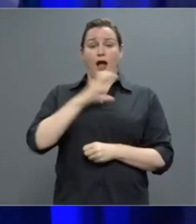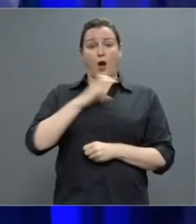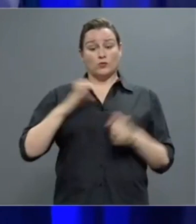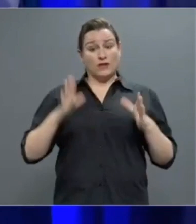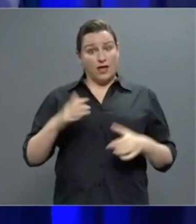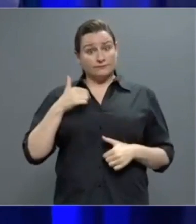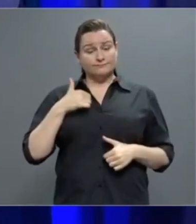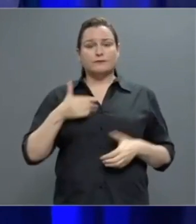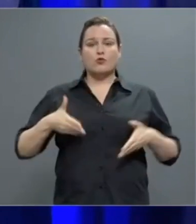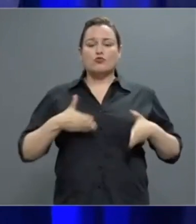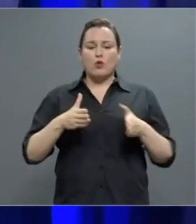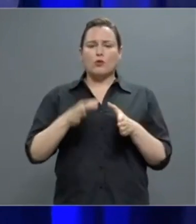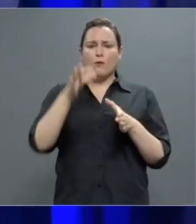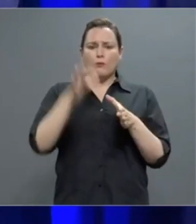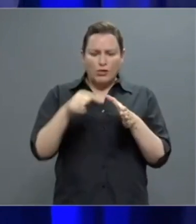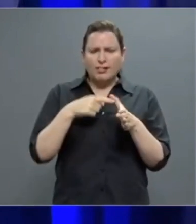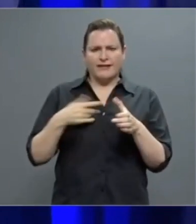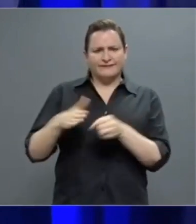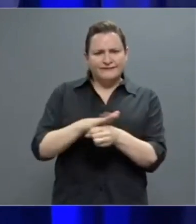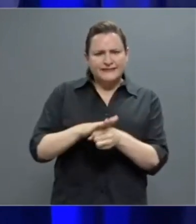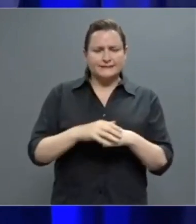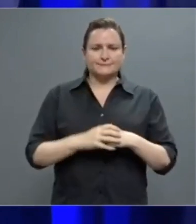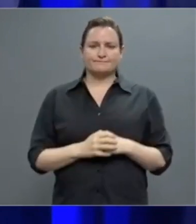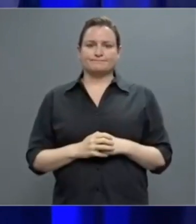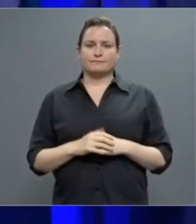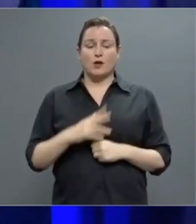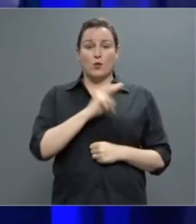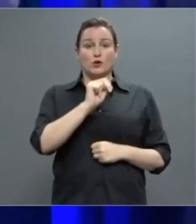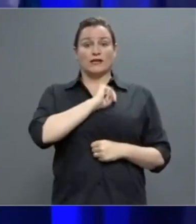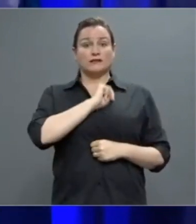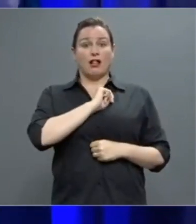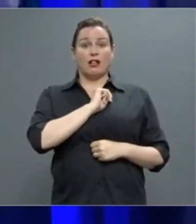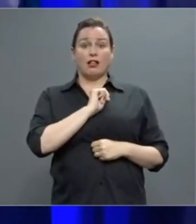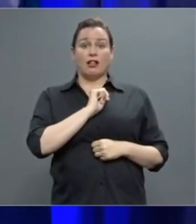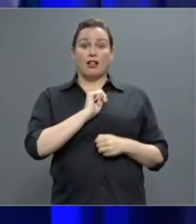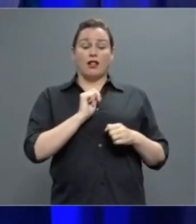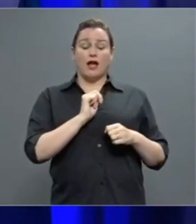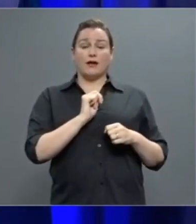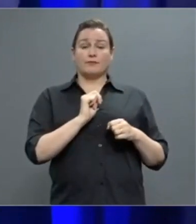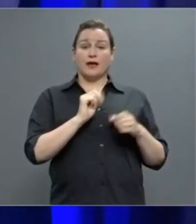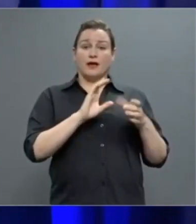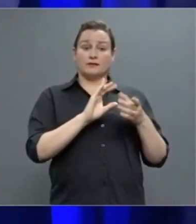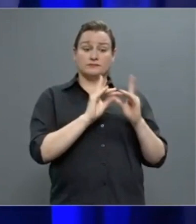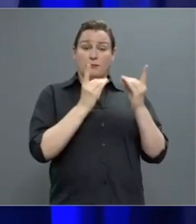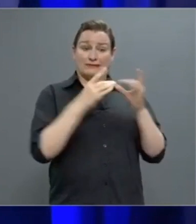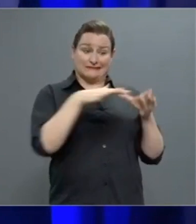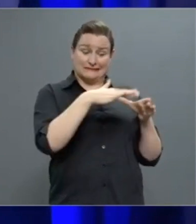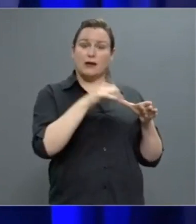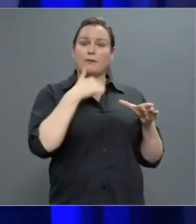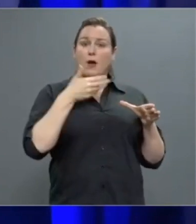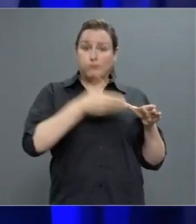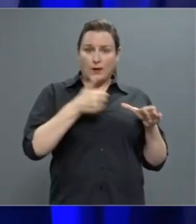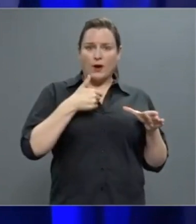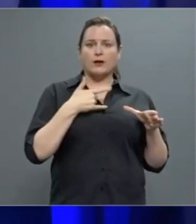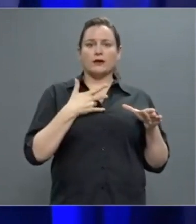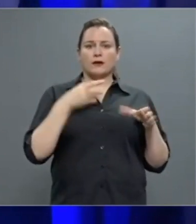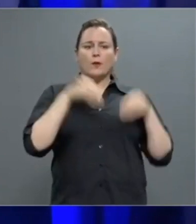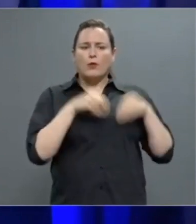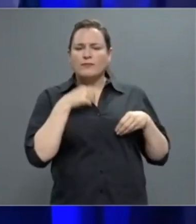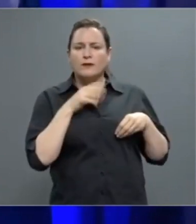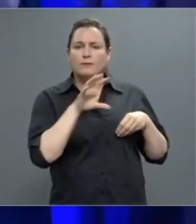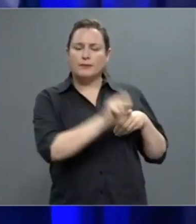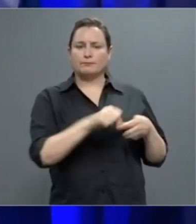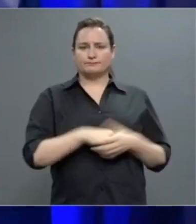exposed corruption when I was a member of the KwaZulu-Natal legislature. I've held presidents accountable as a member of